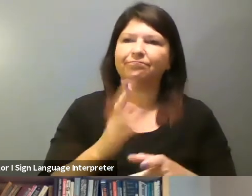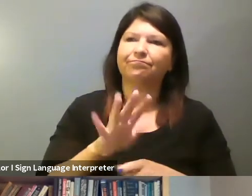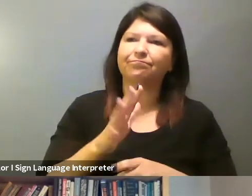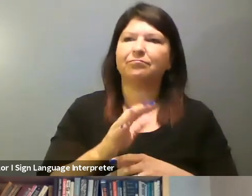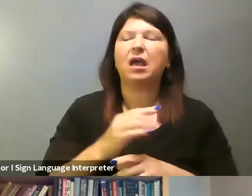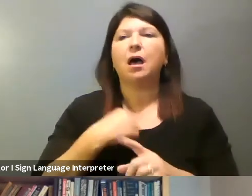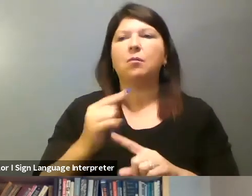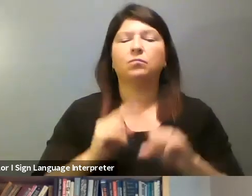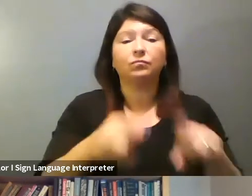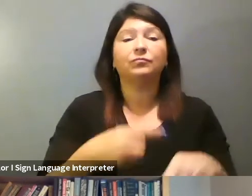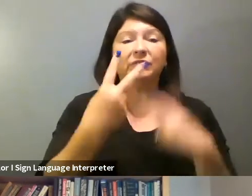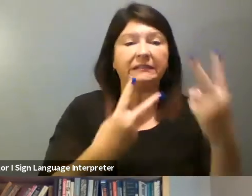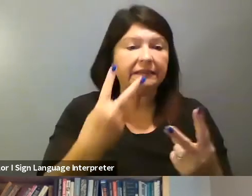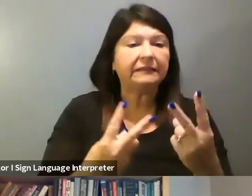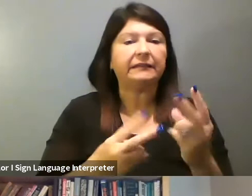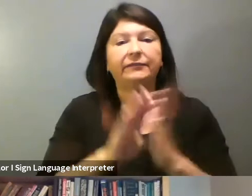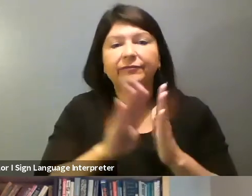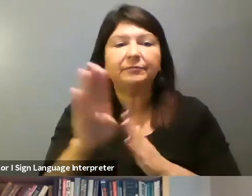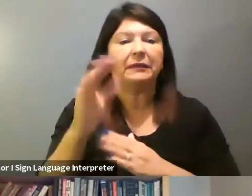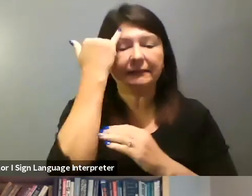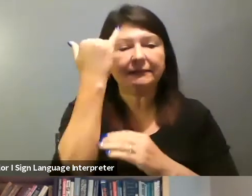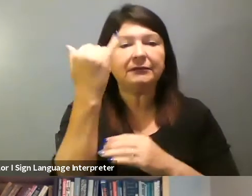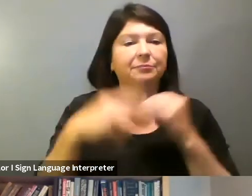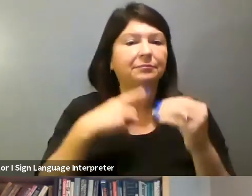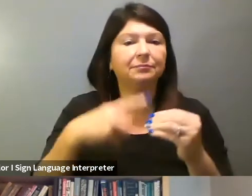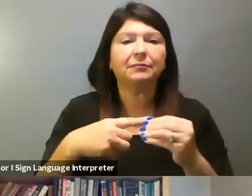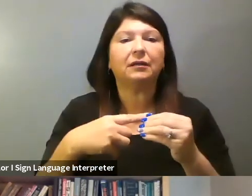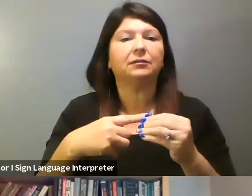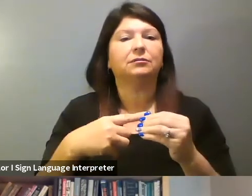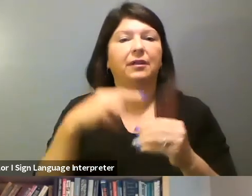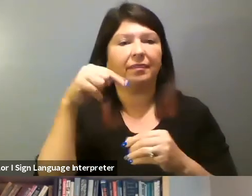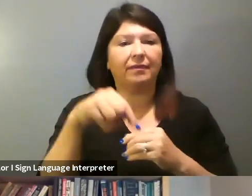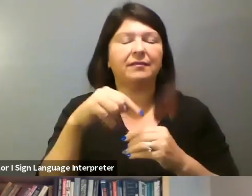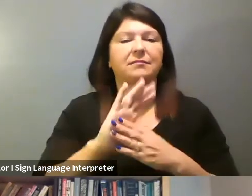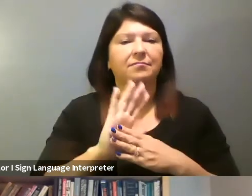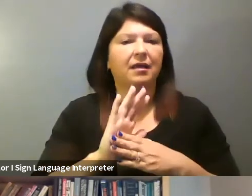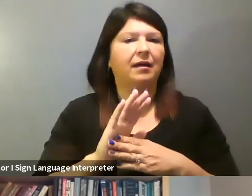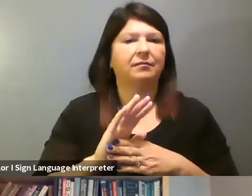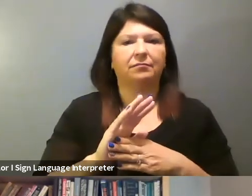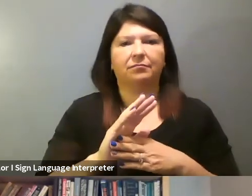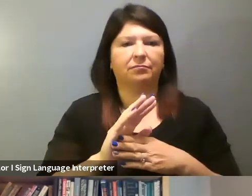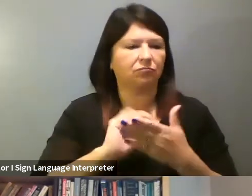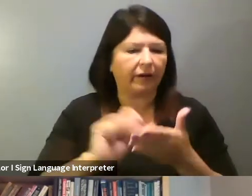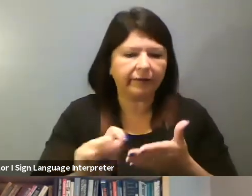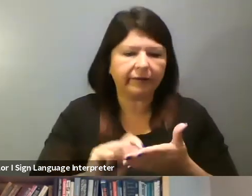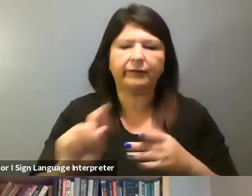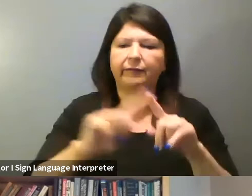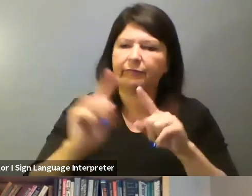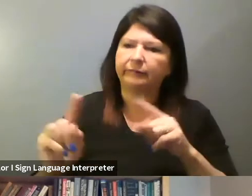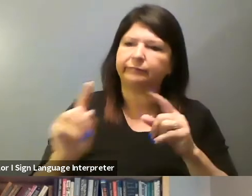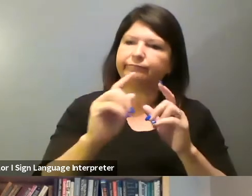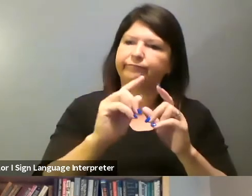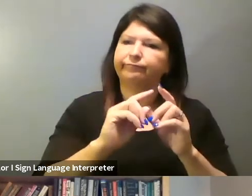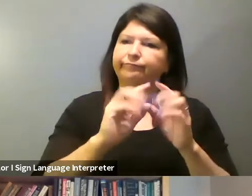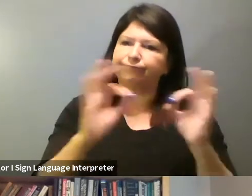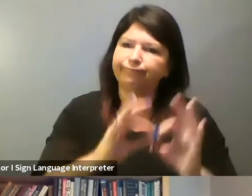really developing this idea for a film and writing treatments and sending them to Matulu and corresponding that way and going to New York